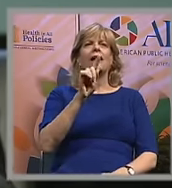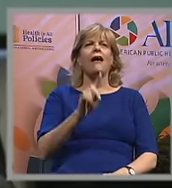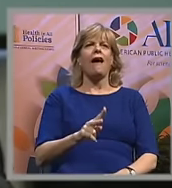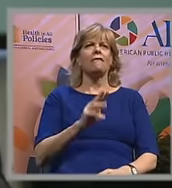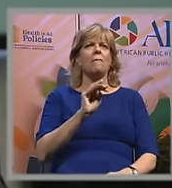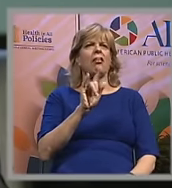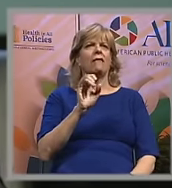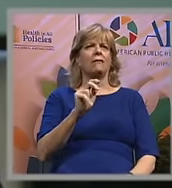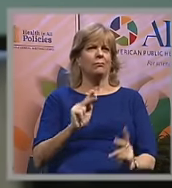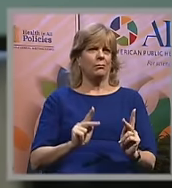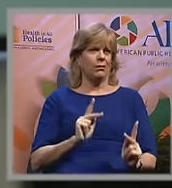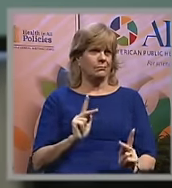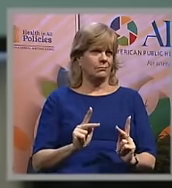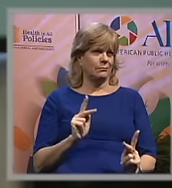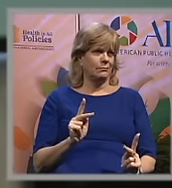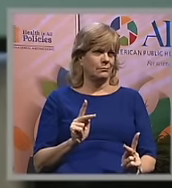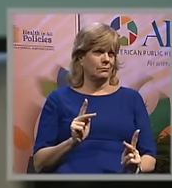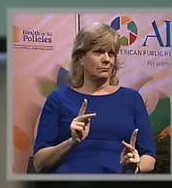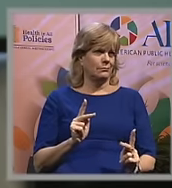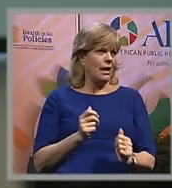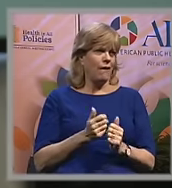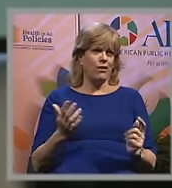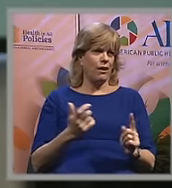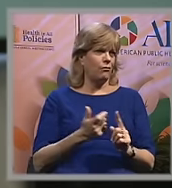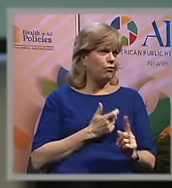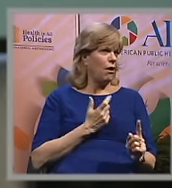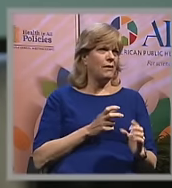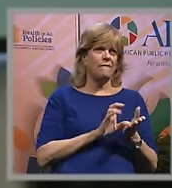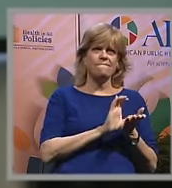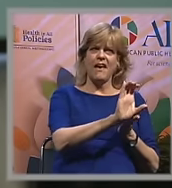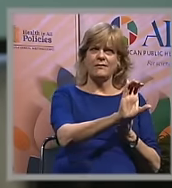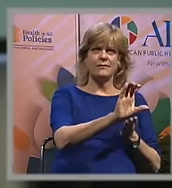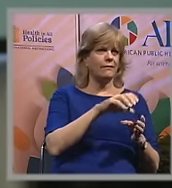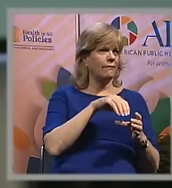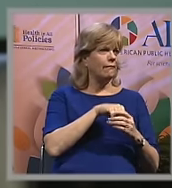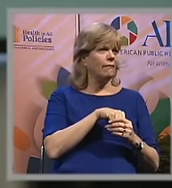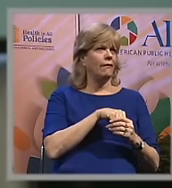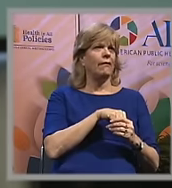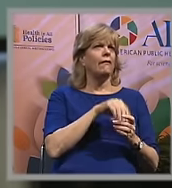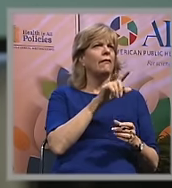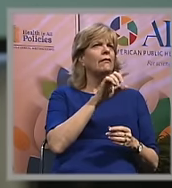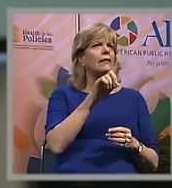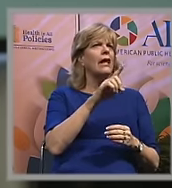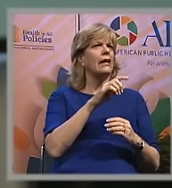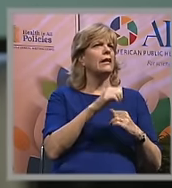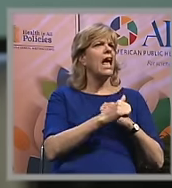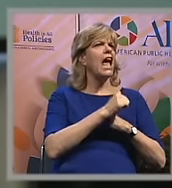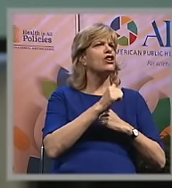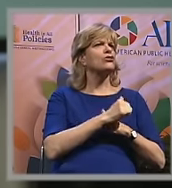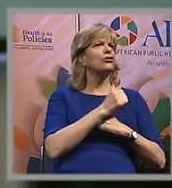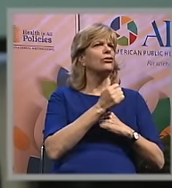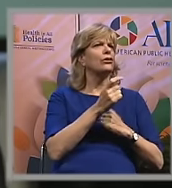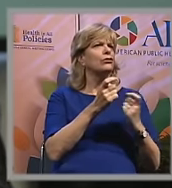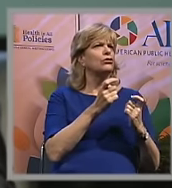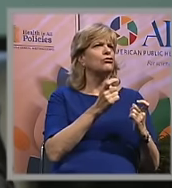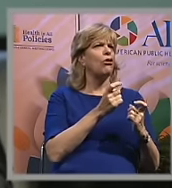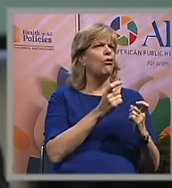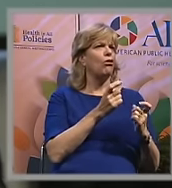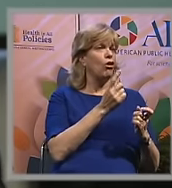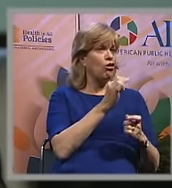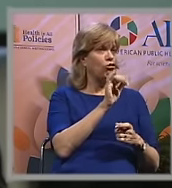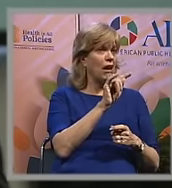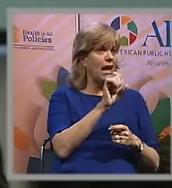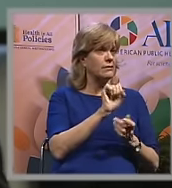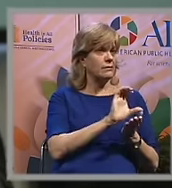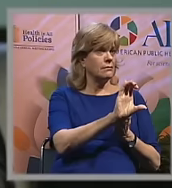9.5 million people. Everything from investing, for instance, in lead hazard control grants to try